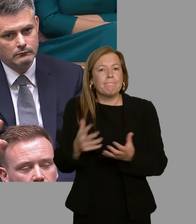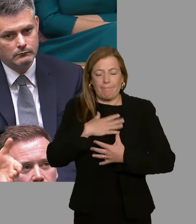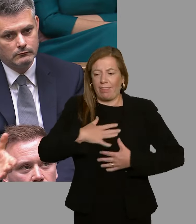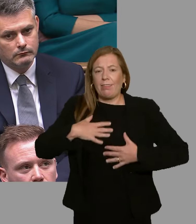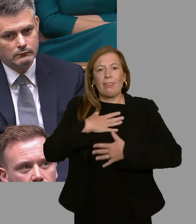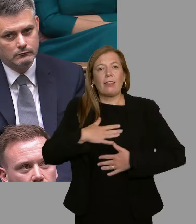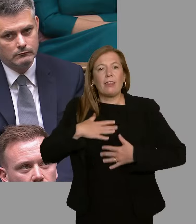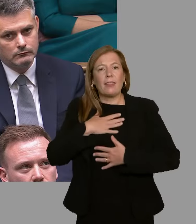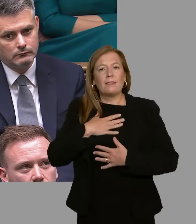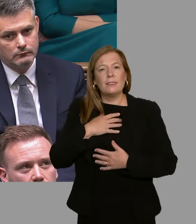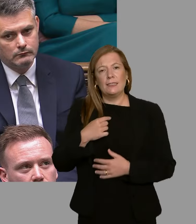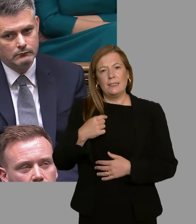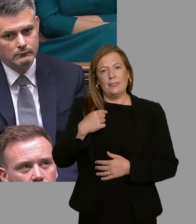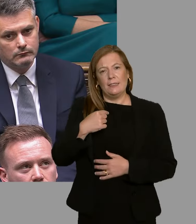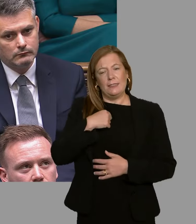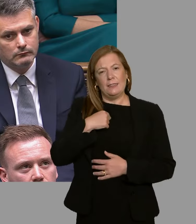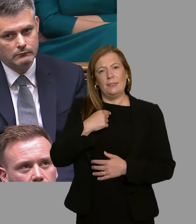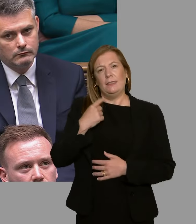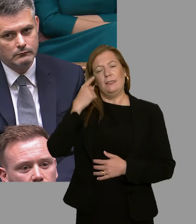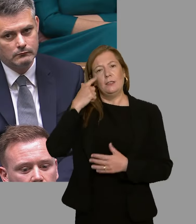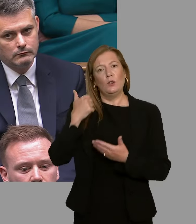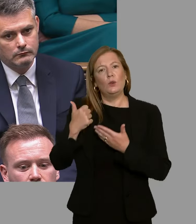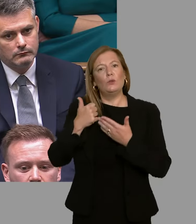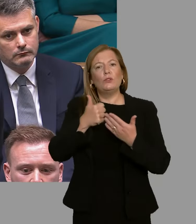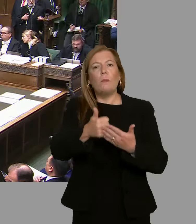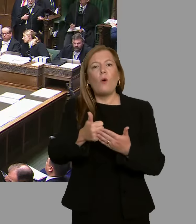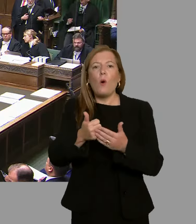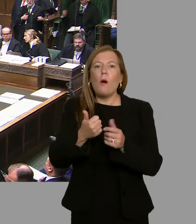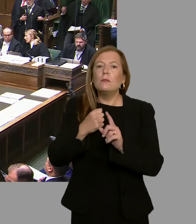that mental health services for men will be a priority for his government?